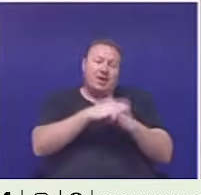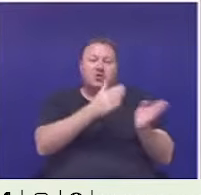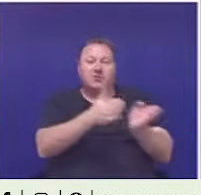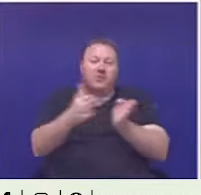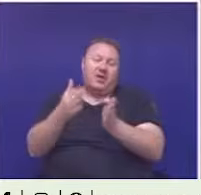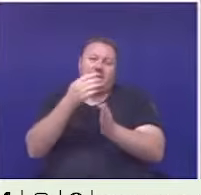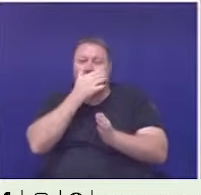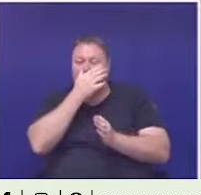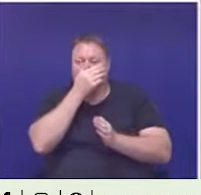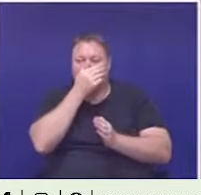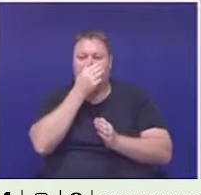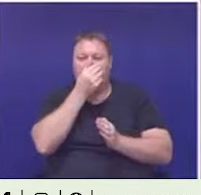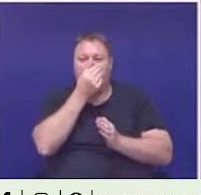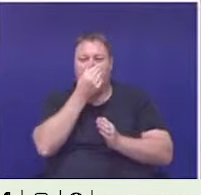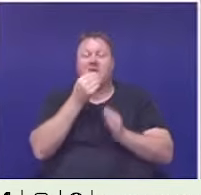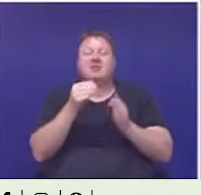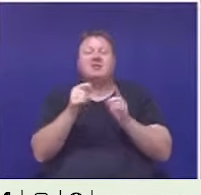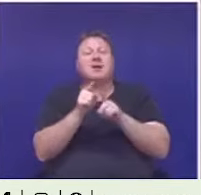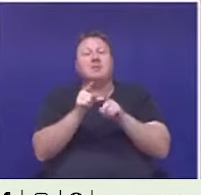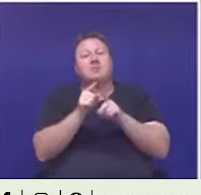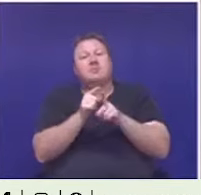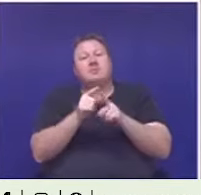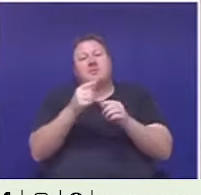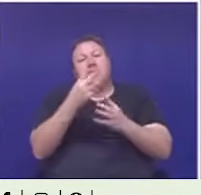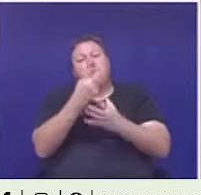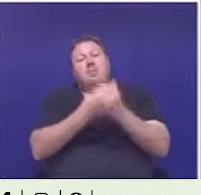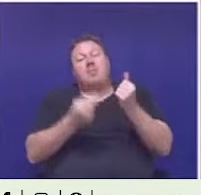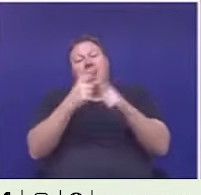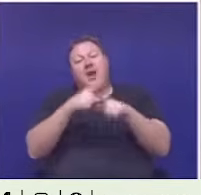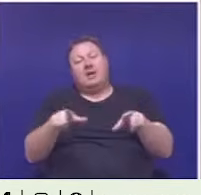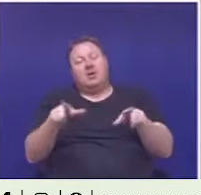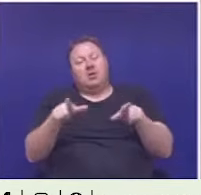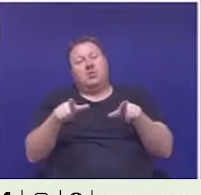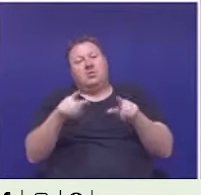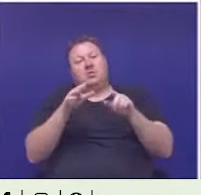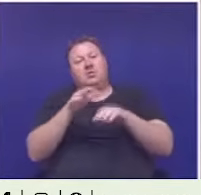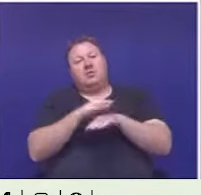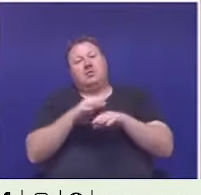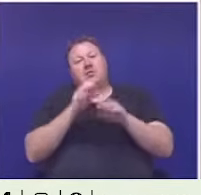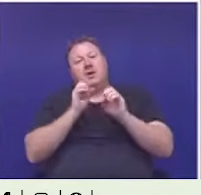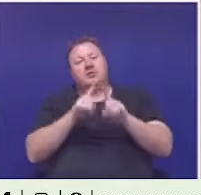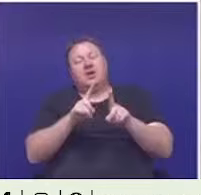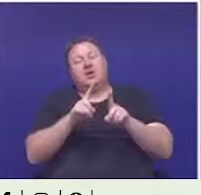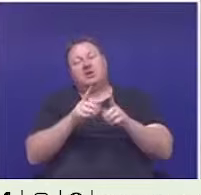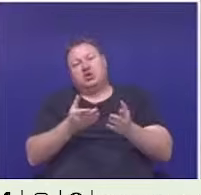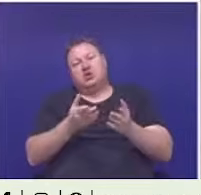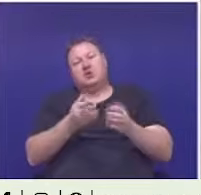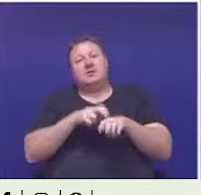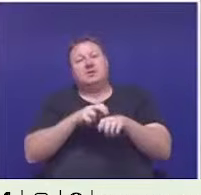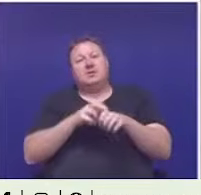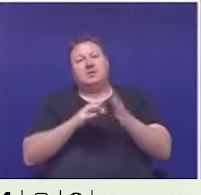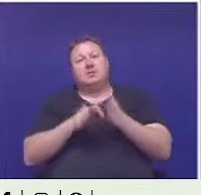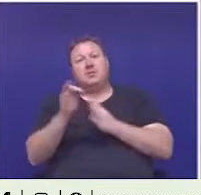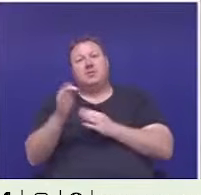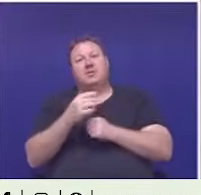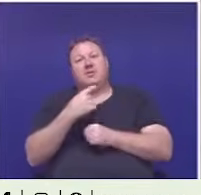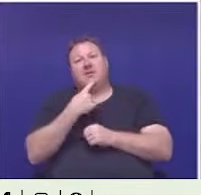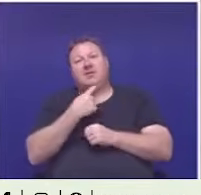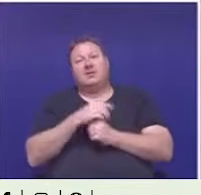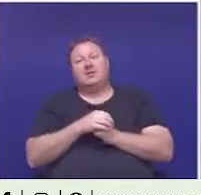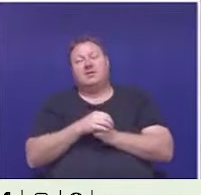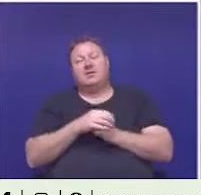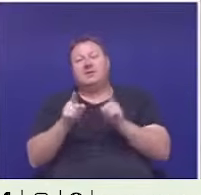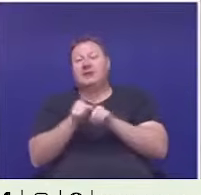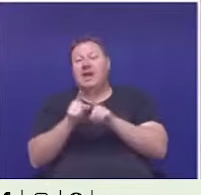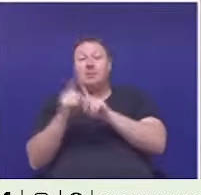tongue-based bilingual education because that's an important tool for us to improve literacy. That Funda Uphumelele survey